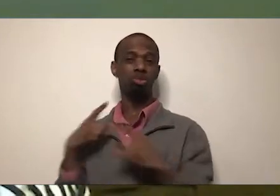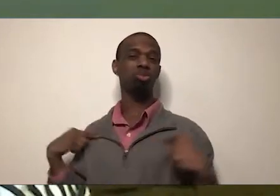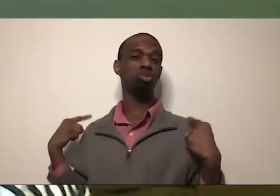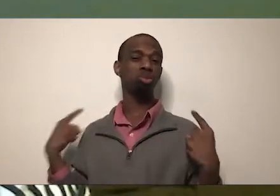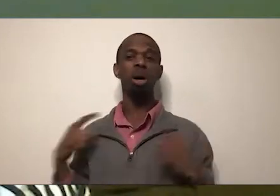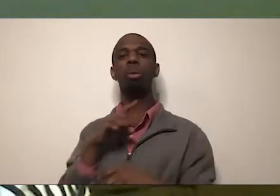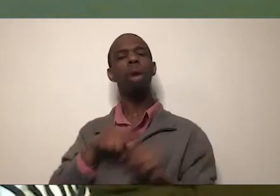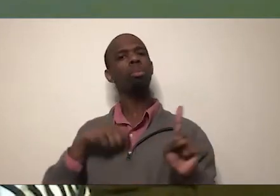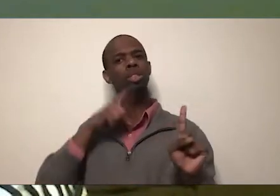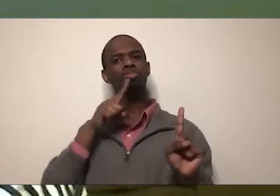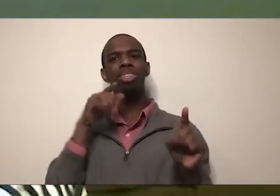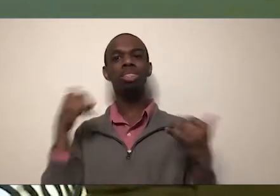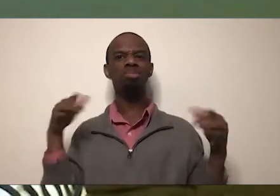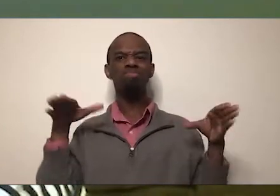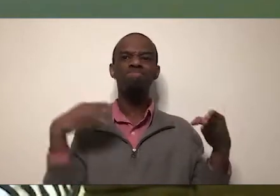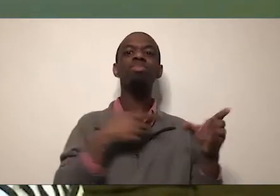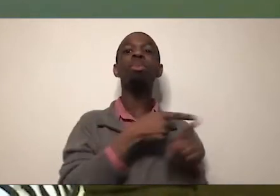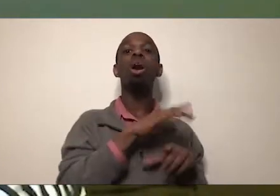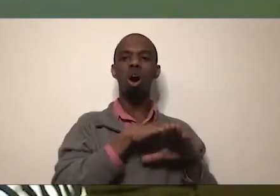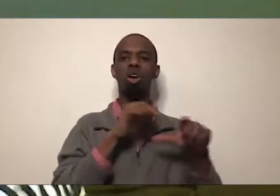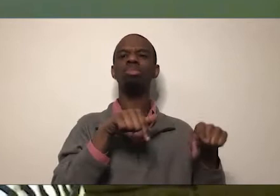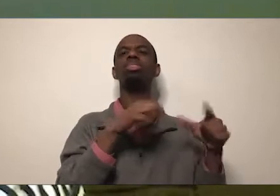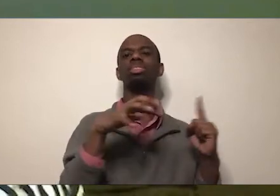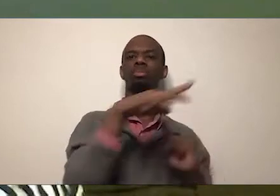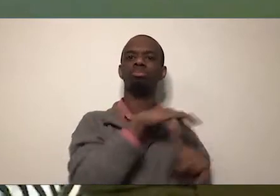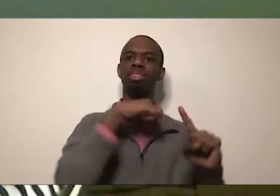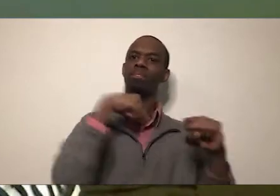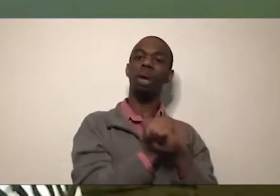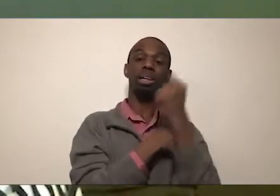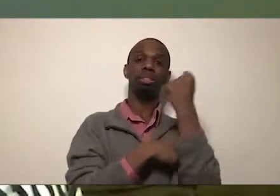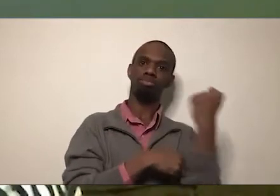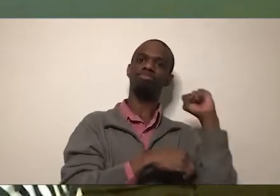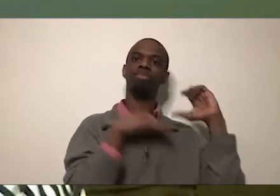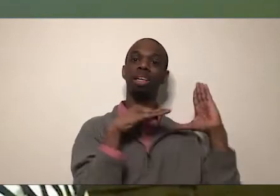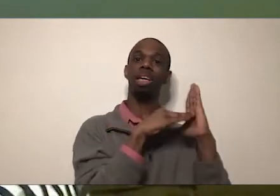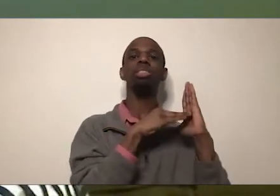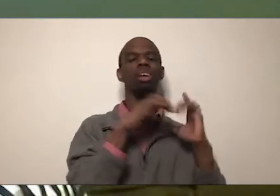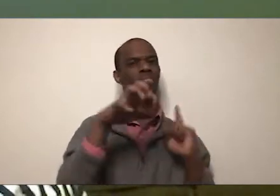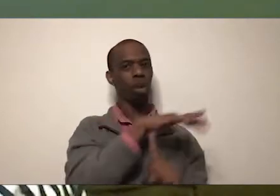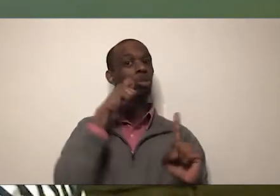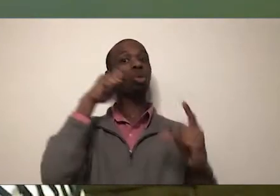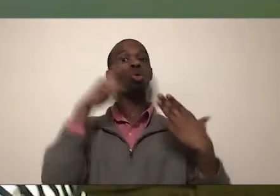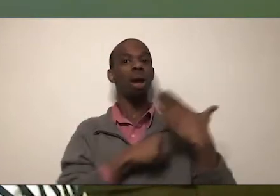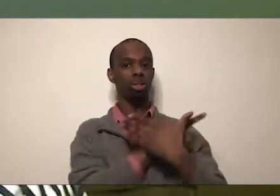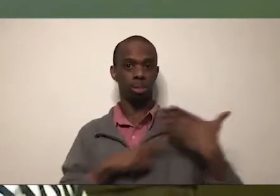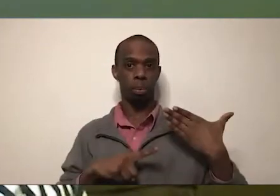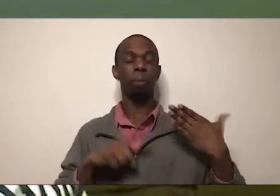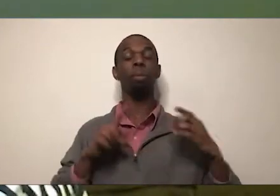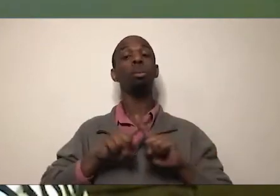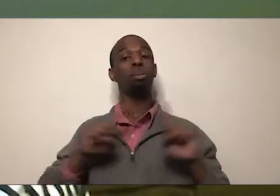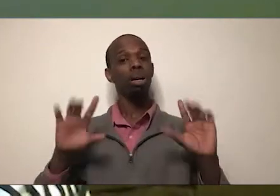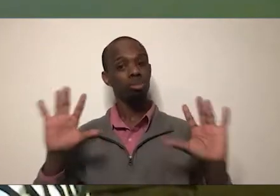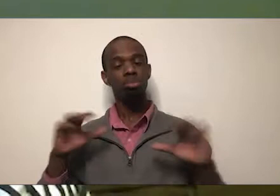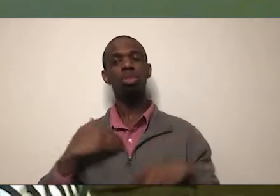these aspects of my work are inextricably linked, and as we'll hear from our panelists, are inextricably linked in their work